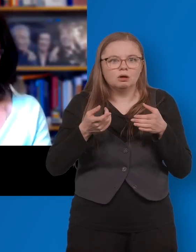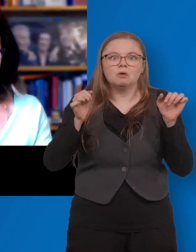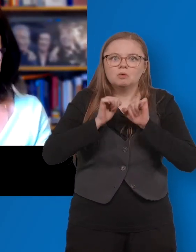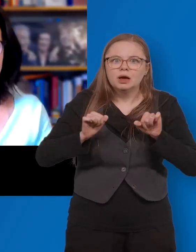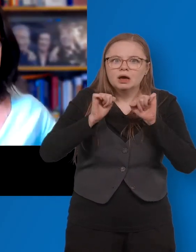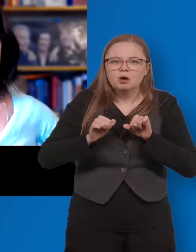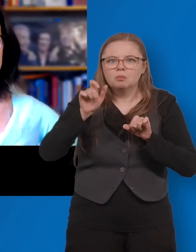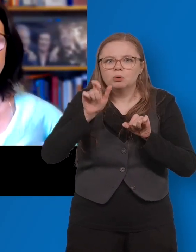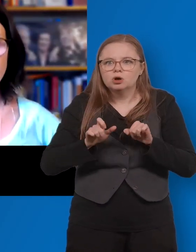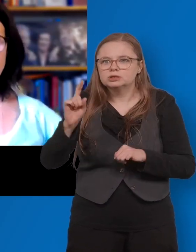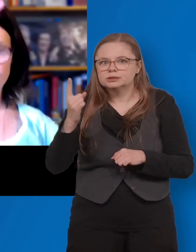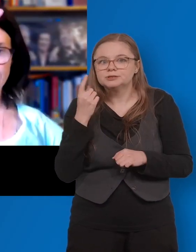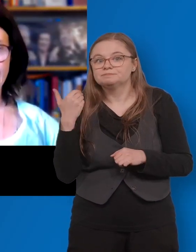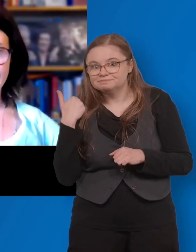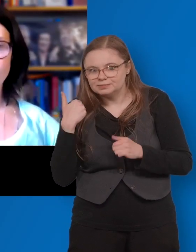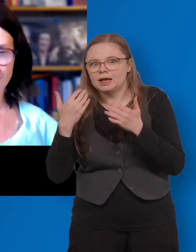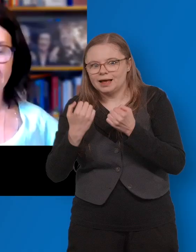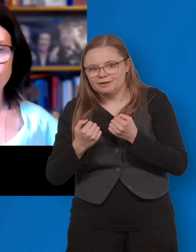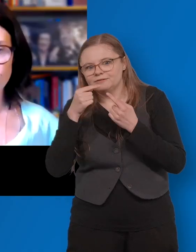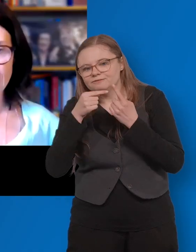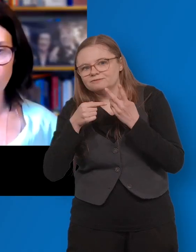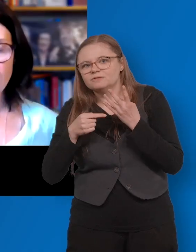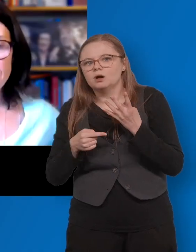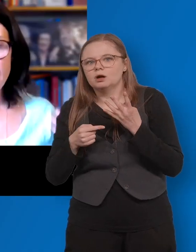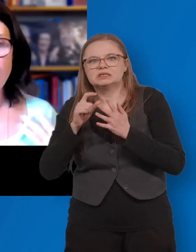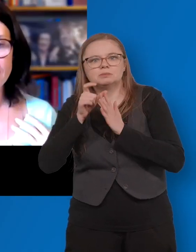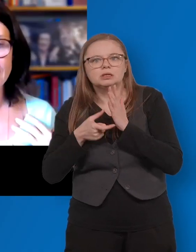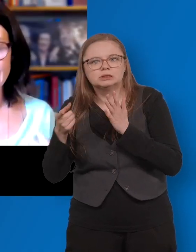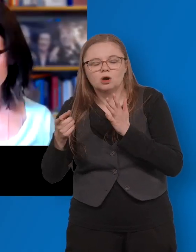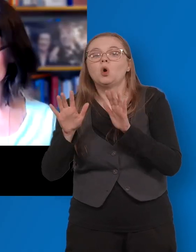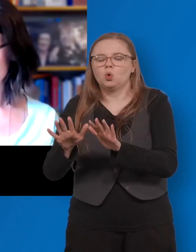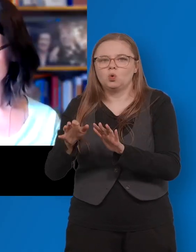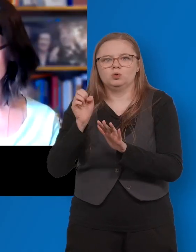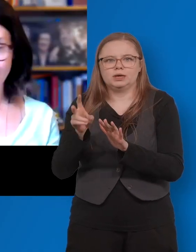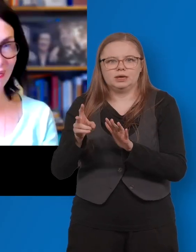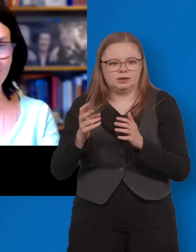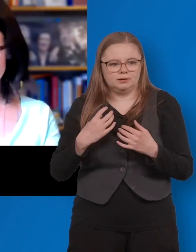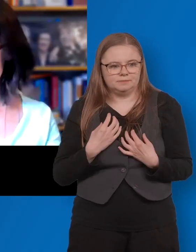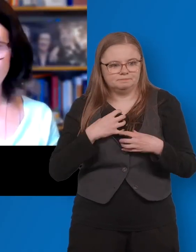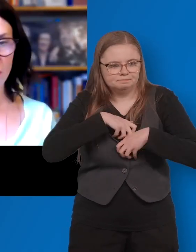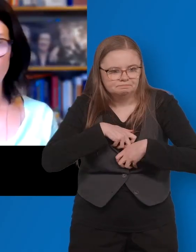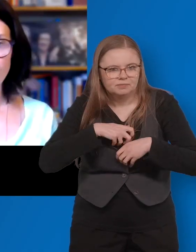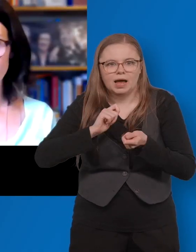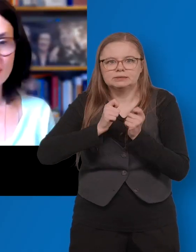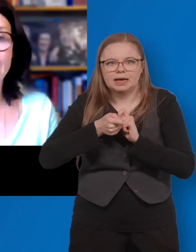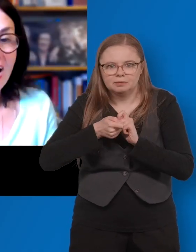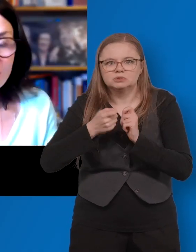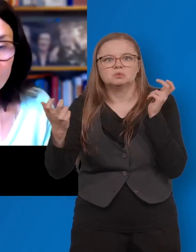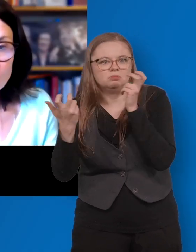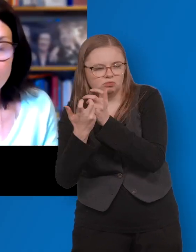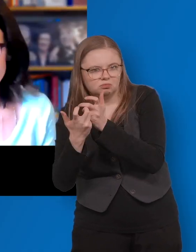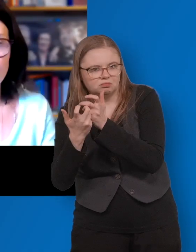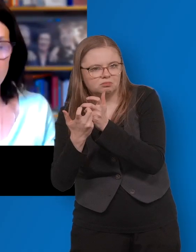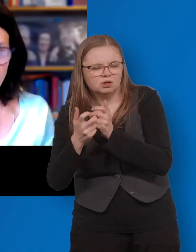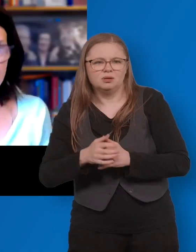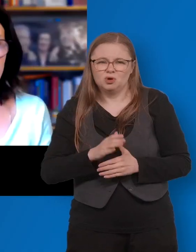that they're different, and then you go, oh, okay, what can I do now? Rather than expecting that actually in your workforce, there are